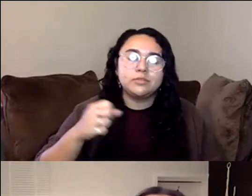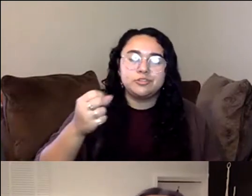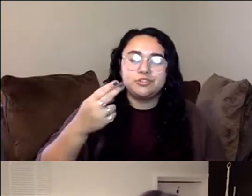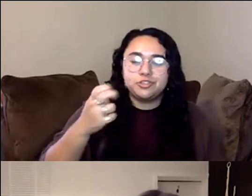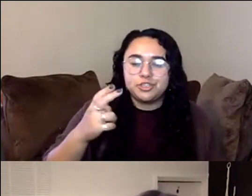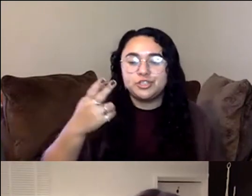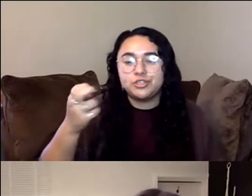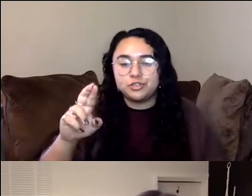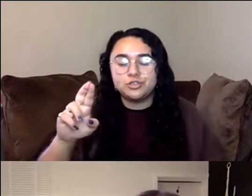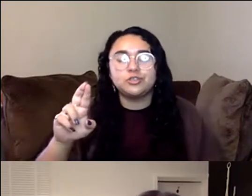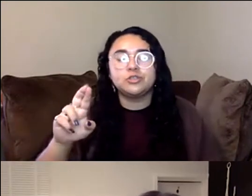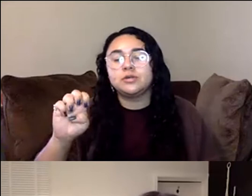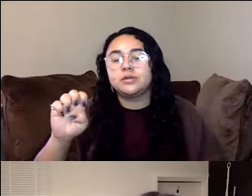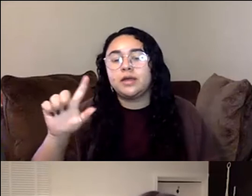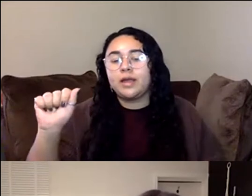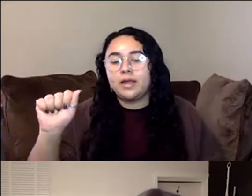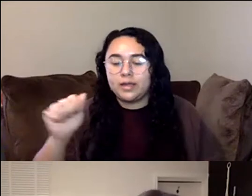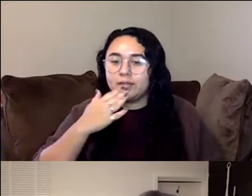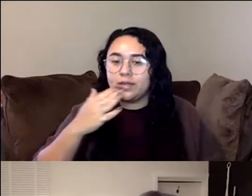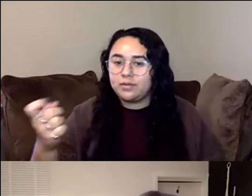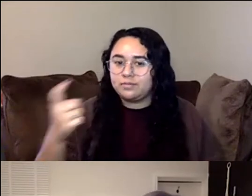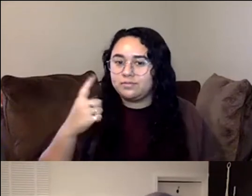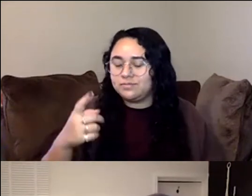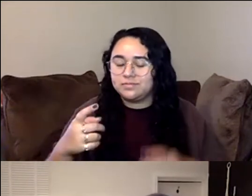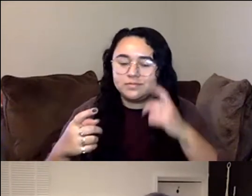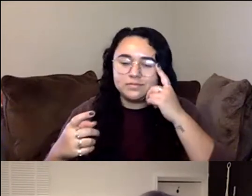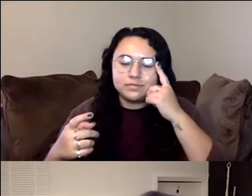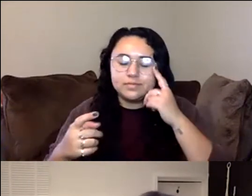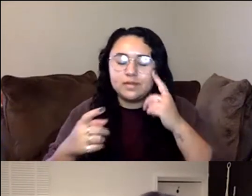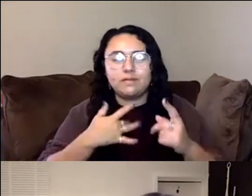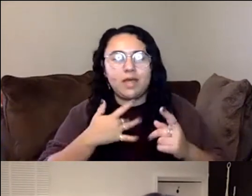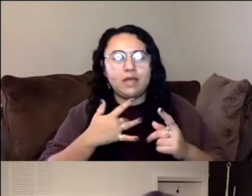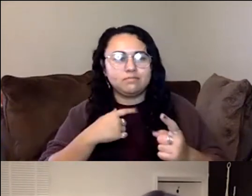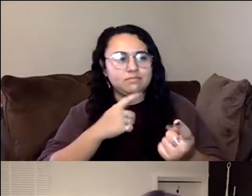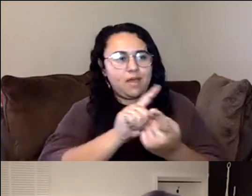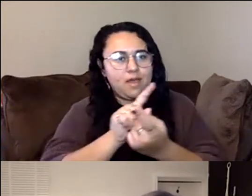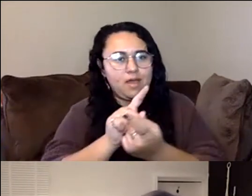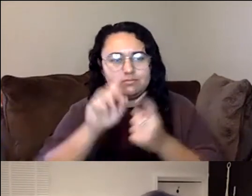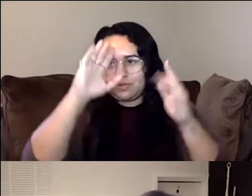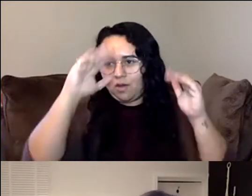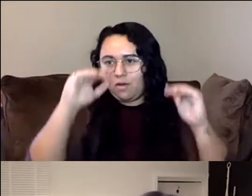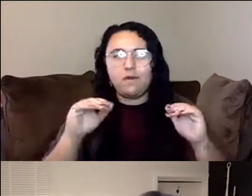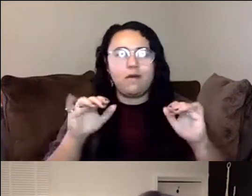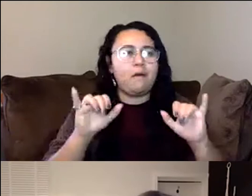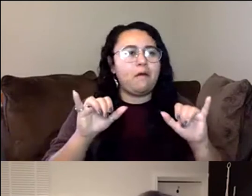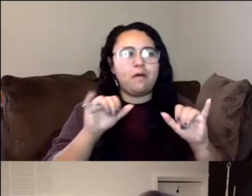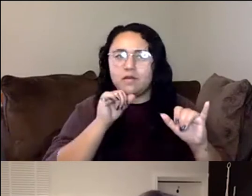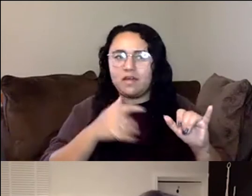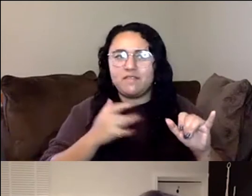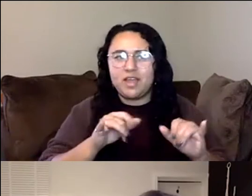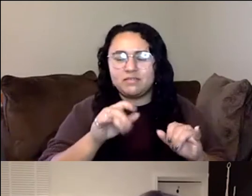you for that question, Kelly. It felt hopeful and not like working with strangers at all,